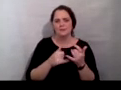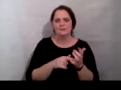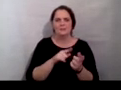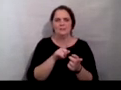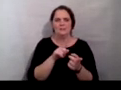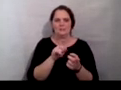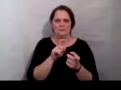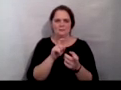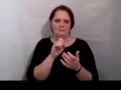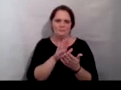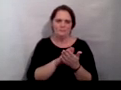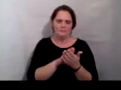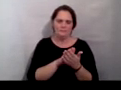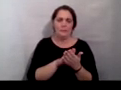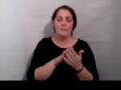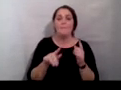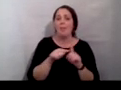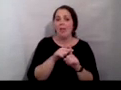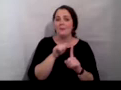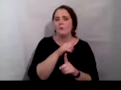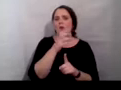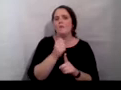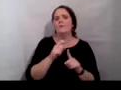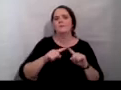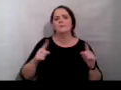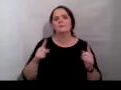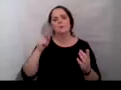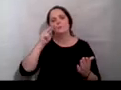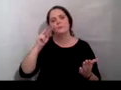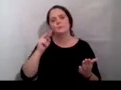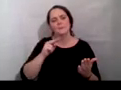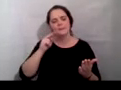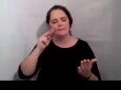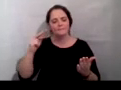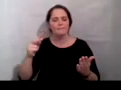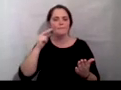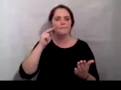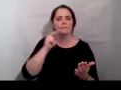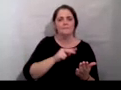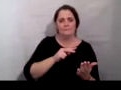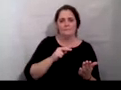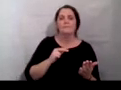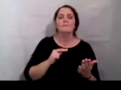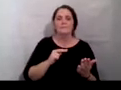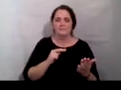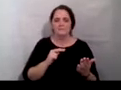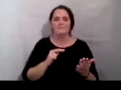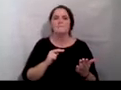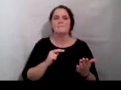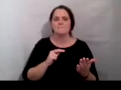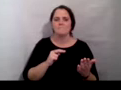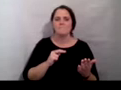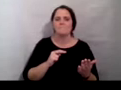like. And there's also a perspectivism, like shifting in time and scale. And this work here,